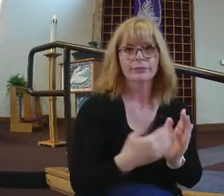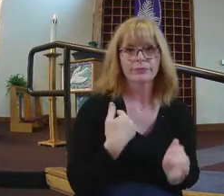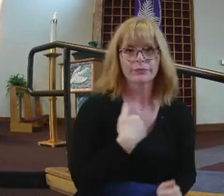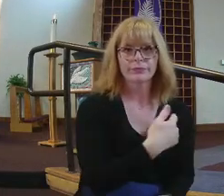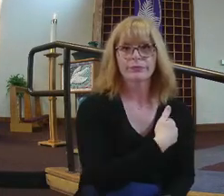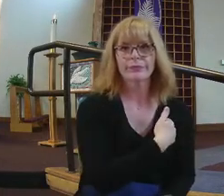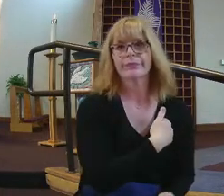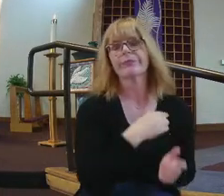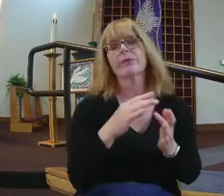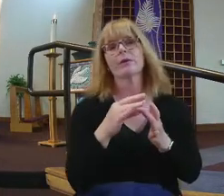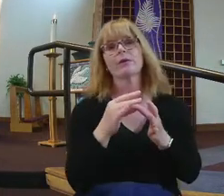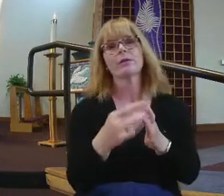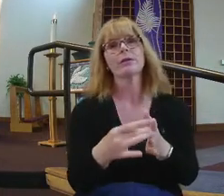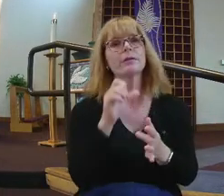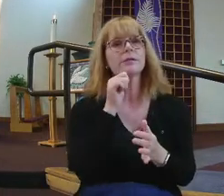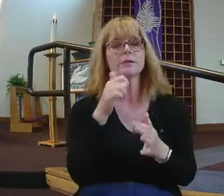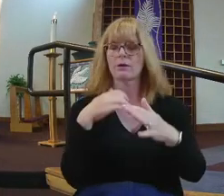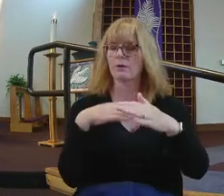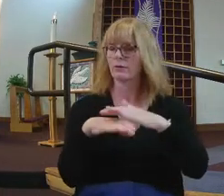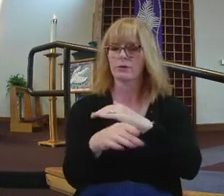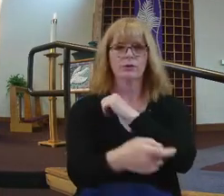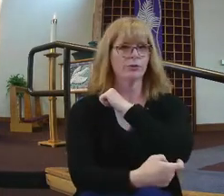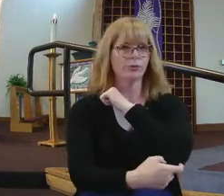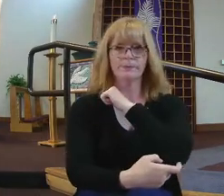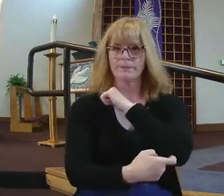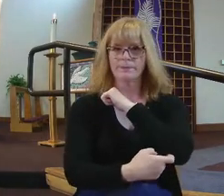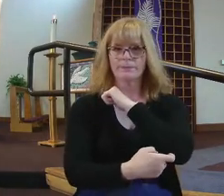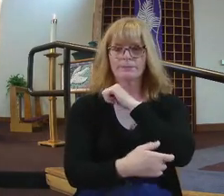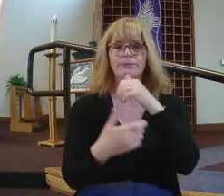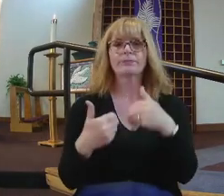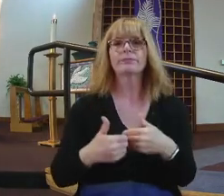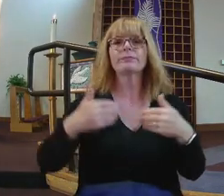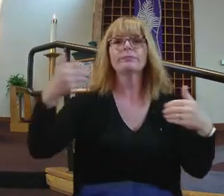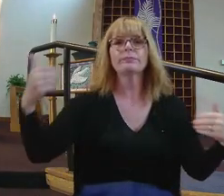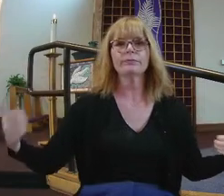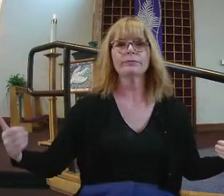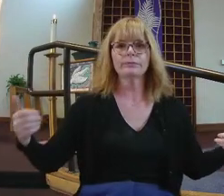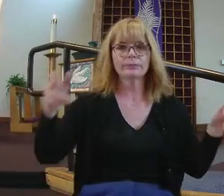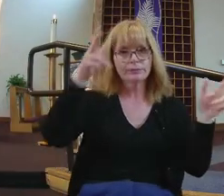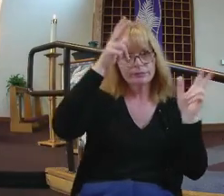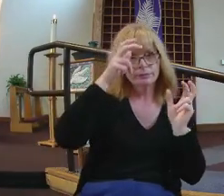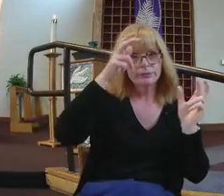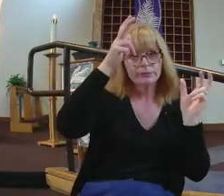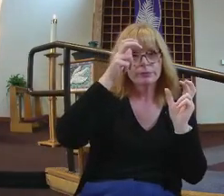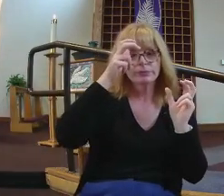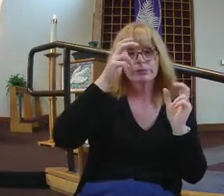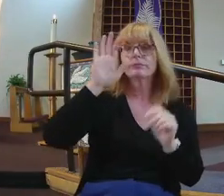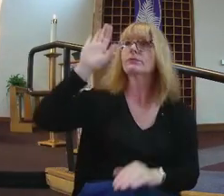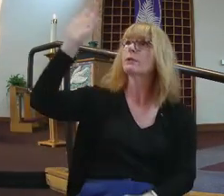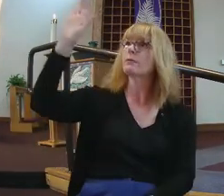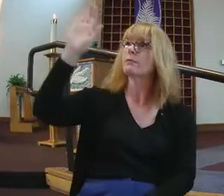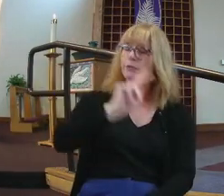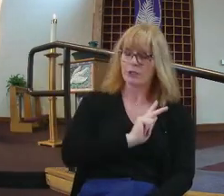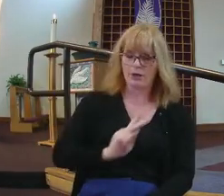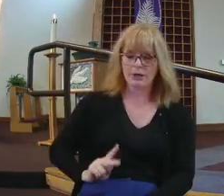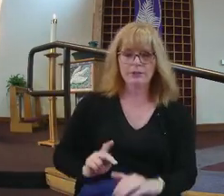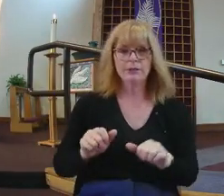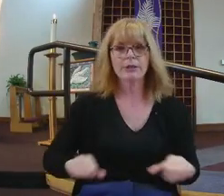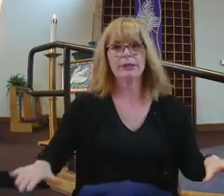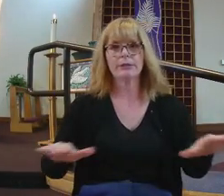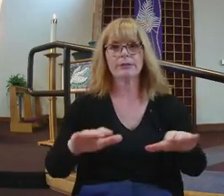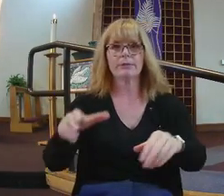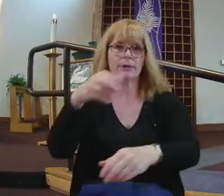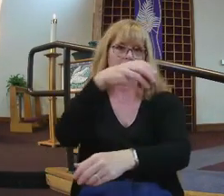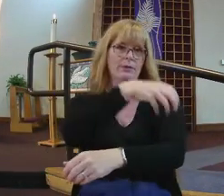trespass against us. And lead us not into temptation, but deliver us from evil. For thine